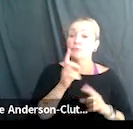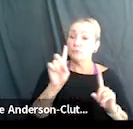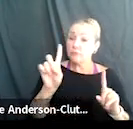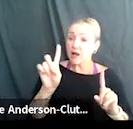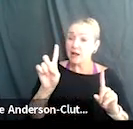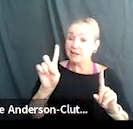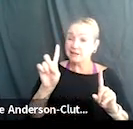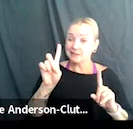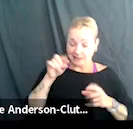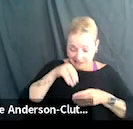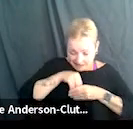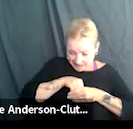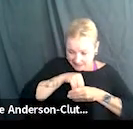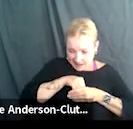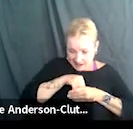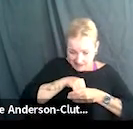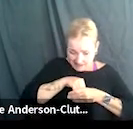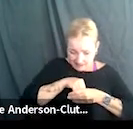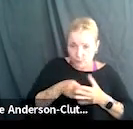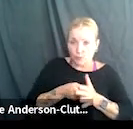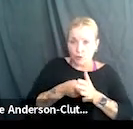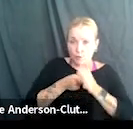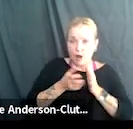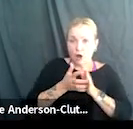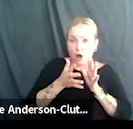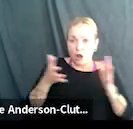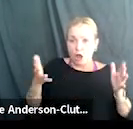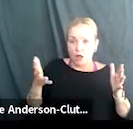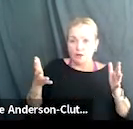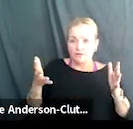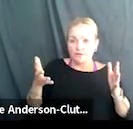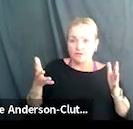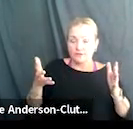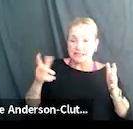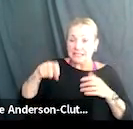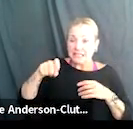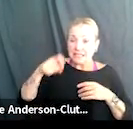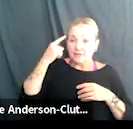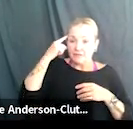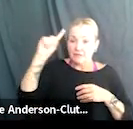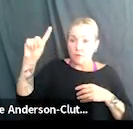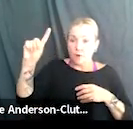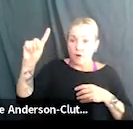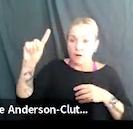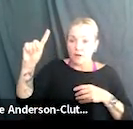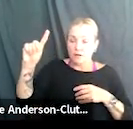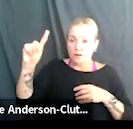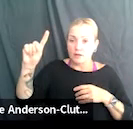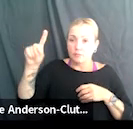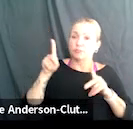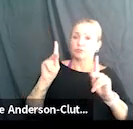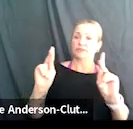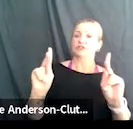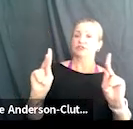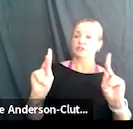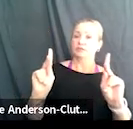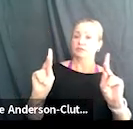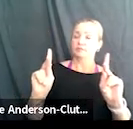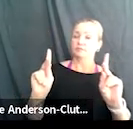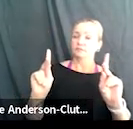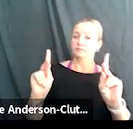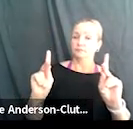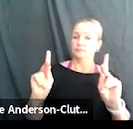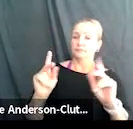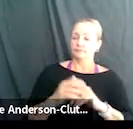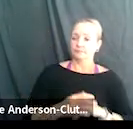for reassurance in the way that that boy did. But his day was frozen by repeatedly asking for reassurance. So if you